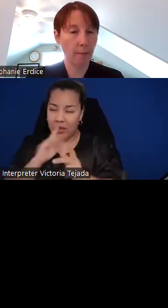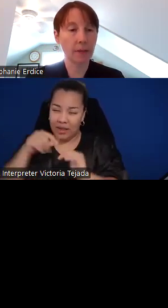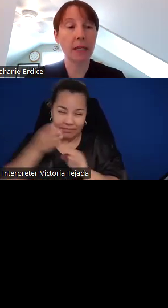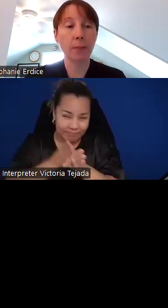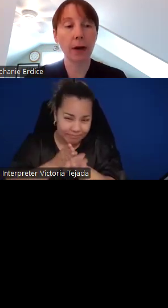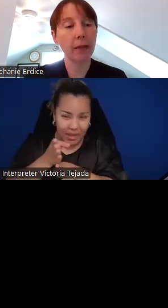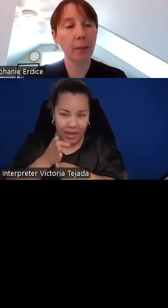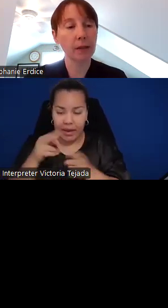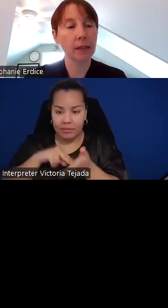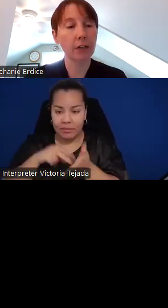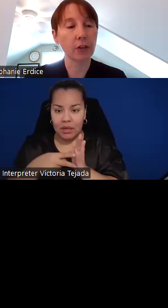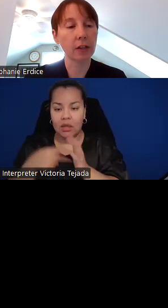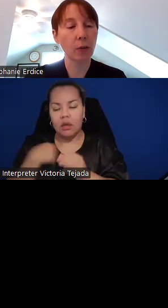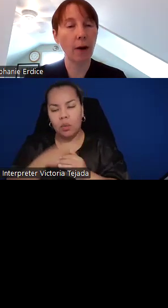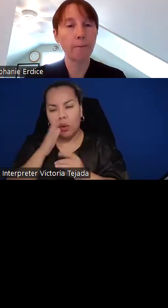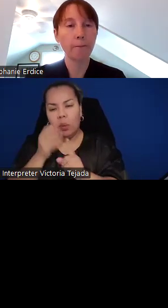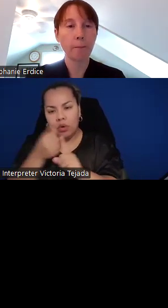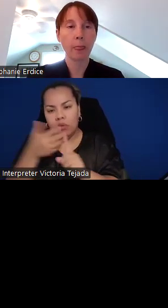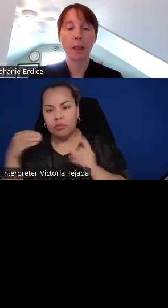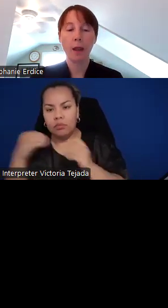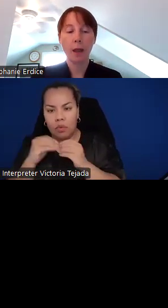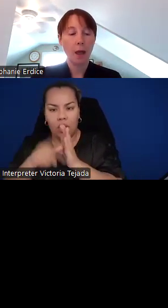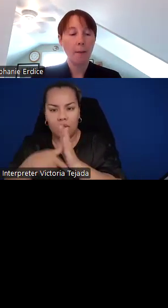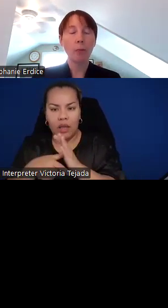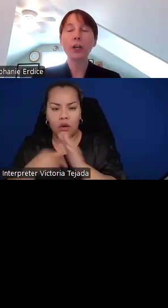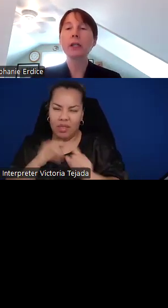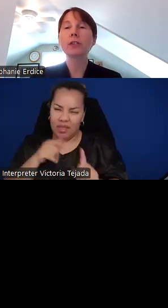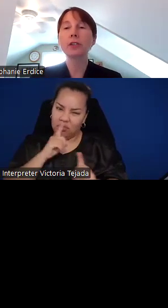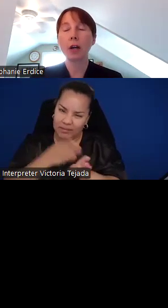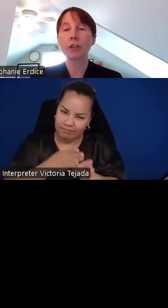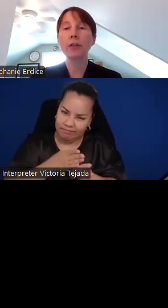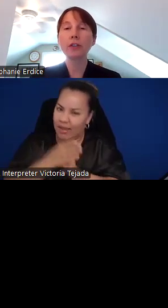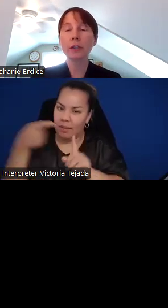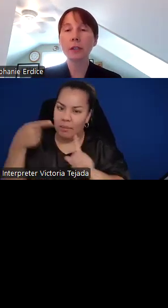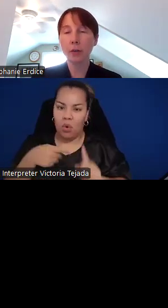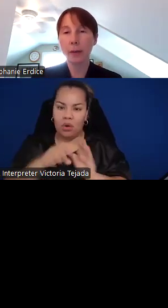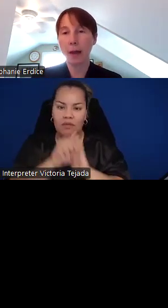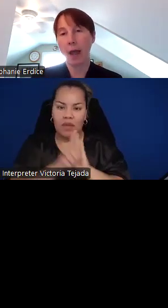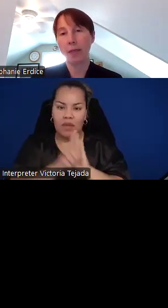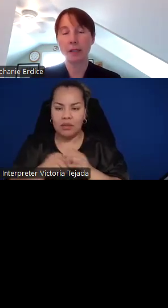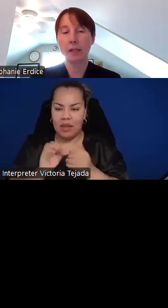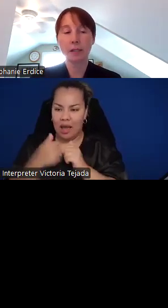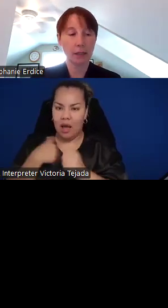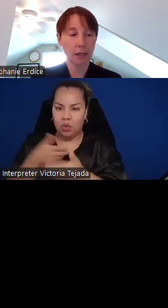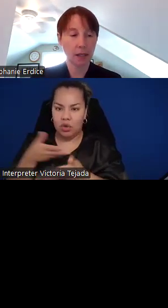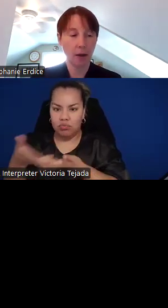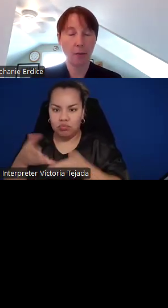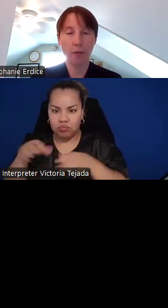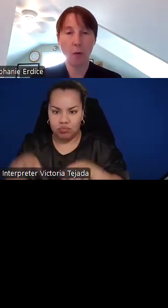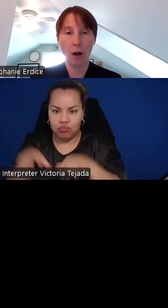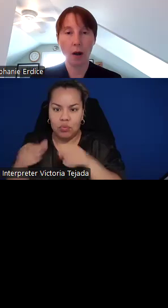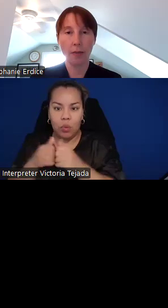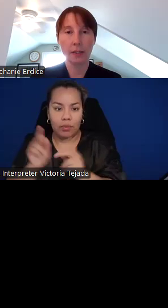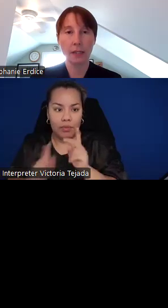definition deeper in the presentation as well. But we're going to start. So that talks a little bit about ethics, sets